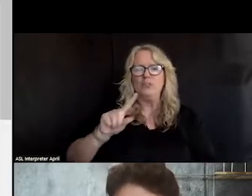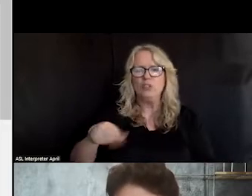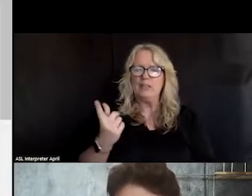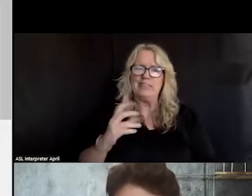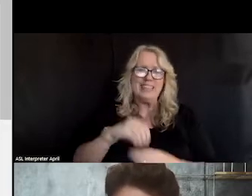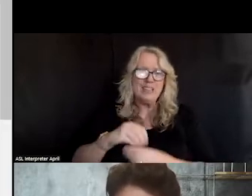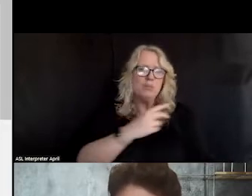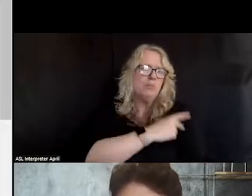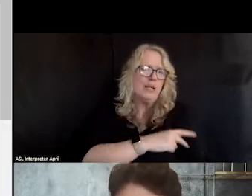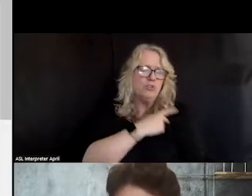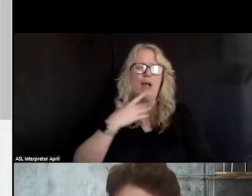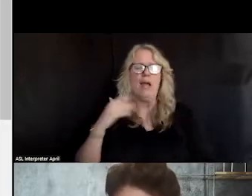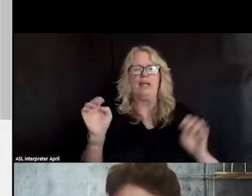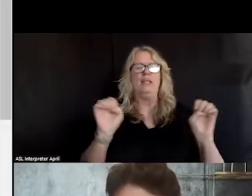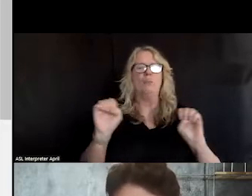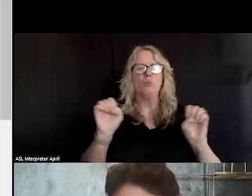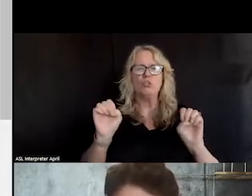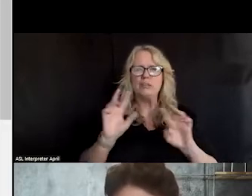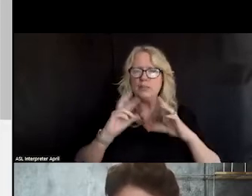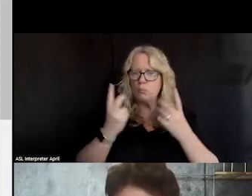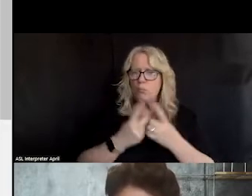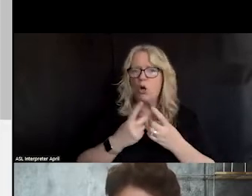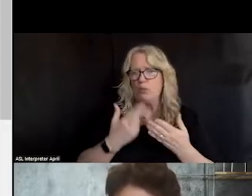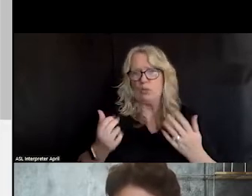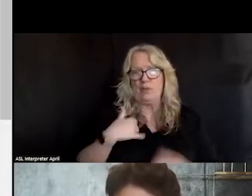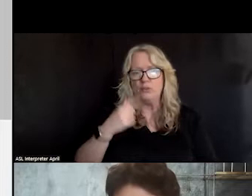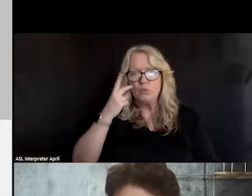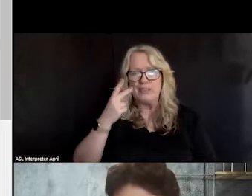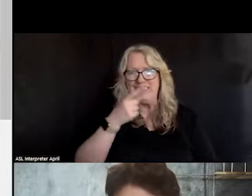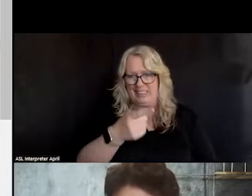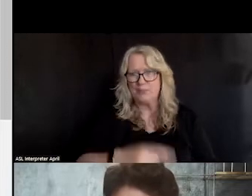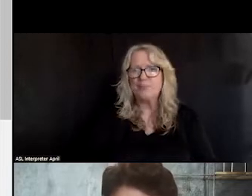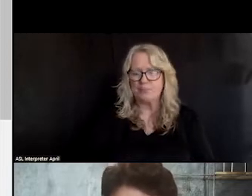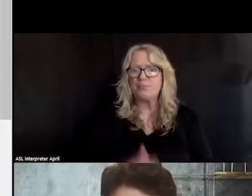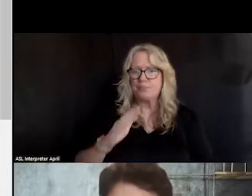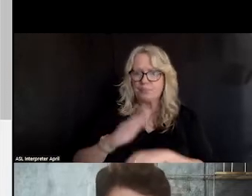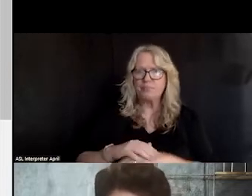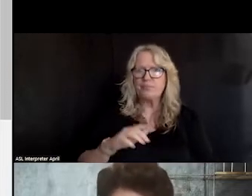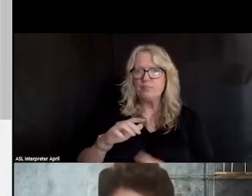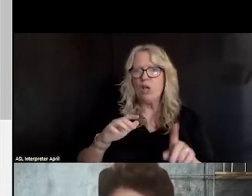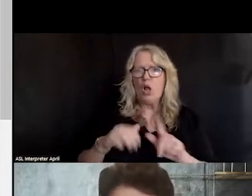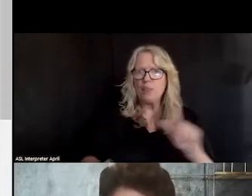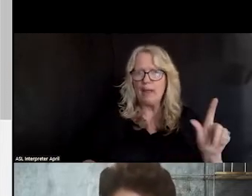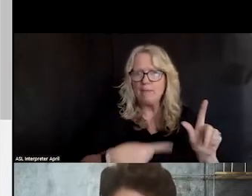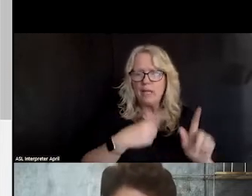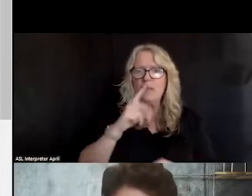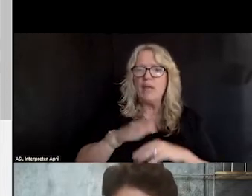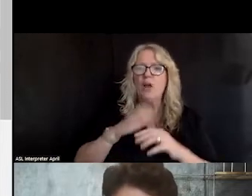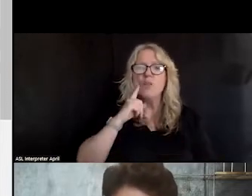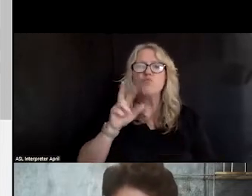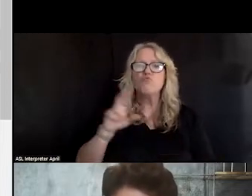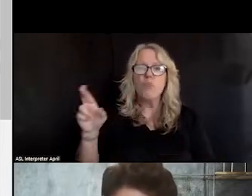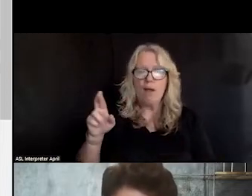inpatient and emergency department resources, which is what you see here on the left-hand side. And then on the right-hand